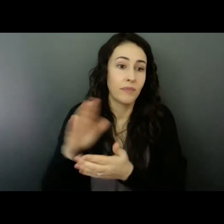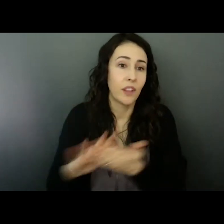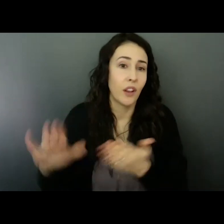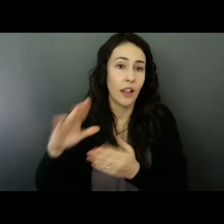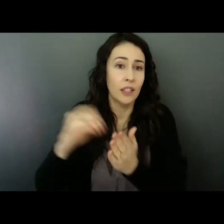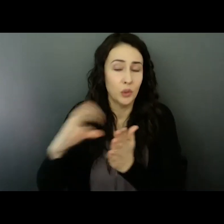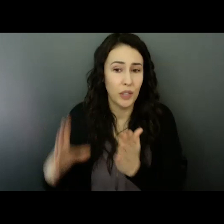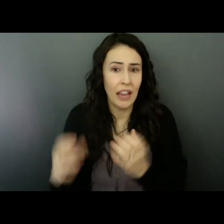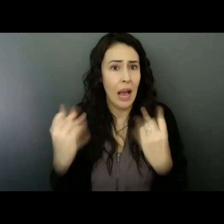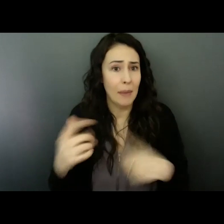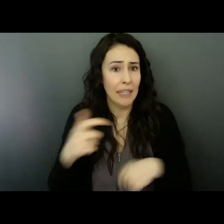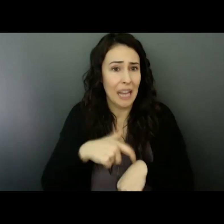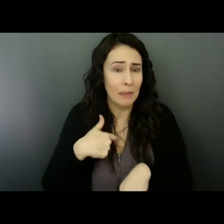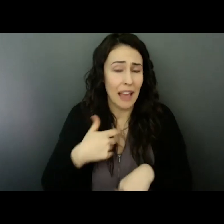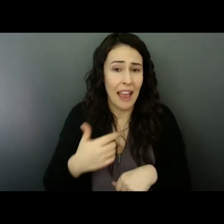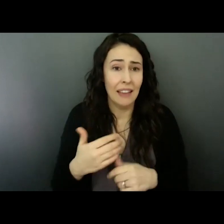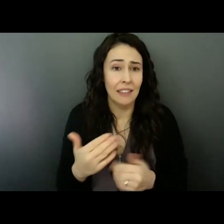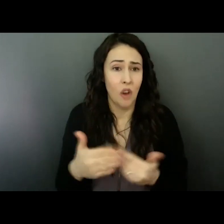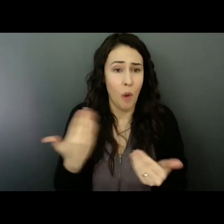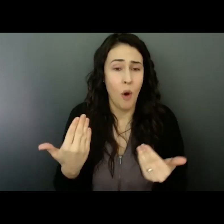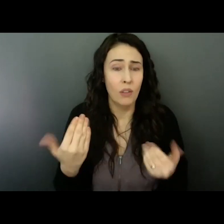I almost quit, I can't even count.